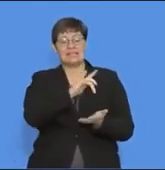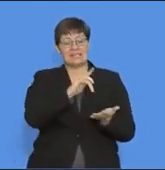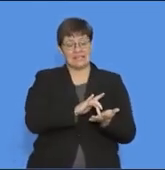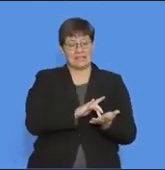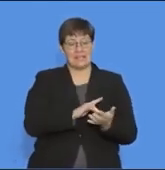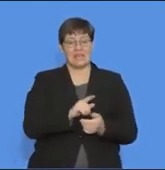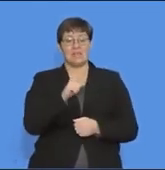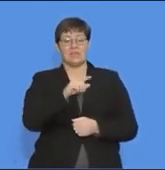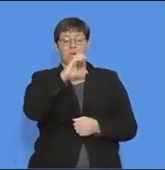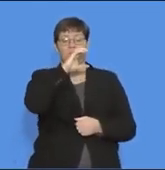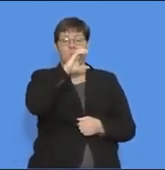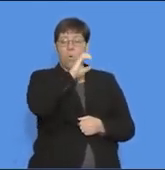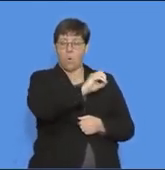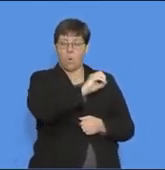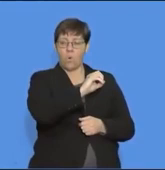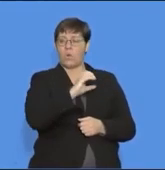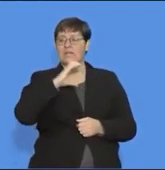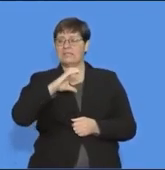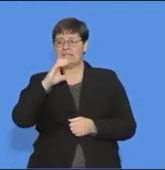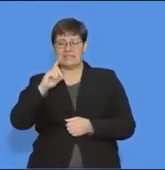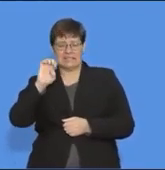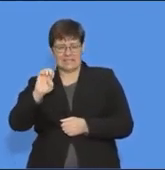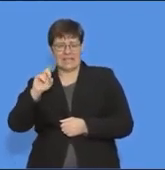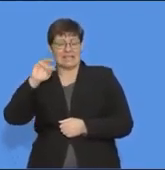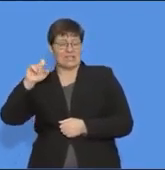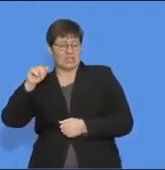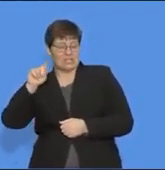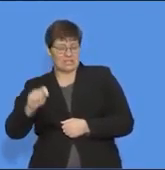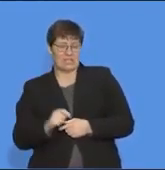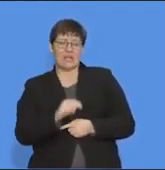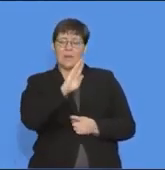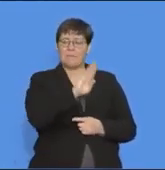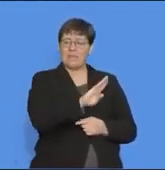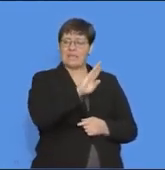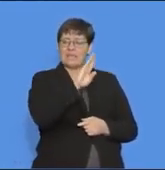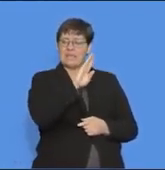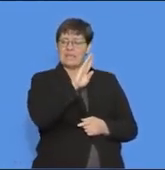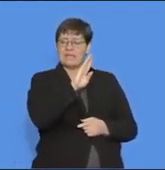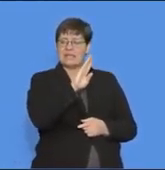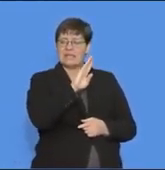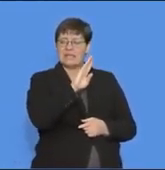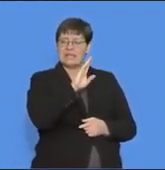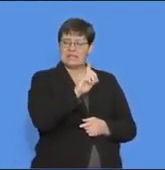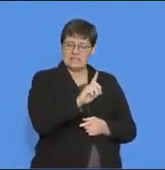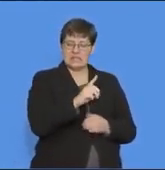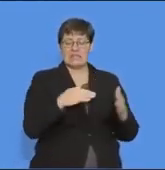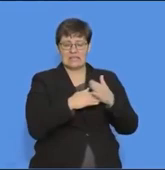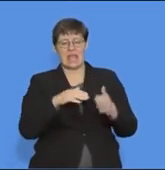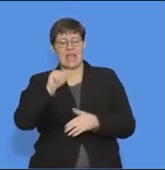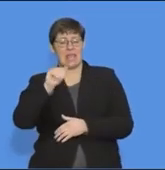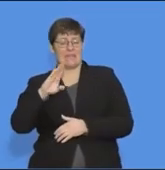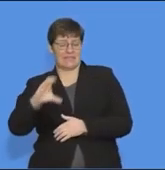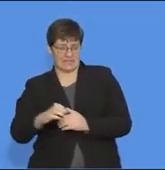the center, which is O, CDE is the tangent, then BD bisects